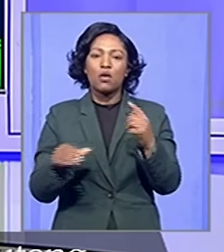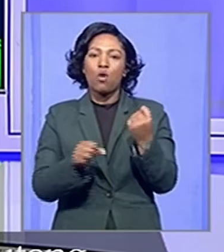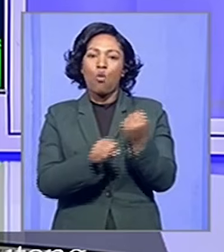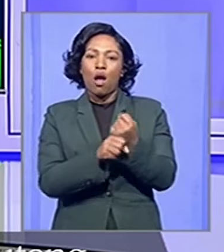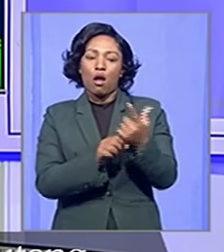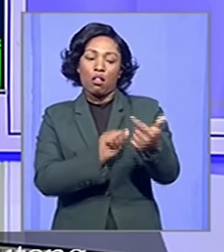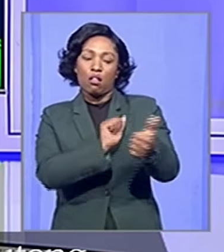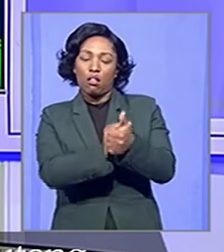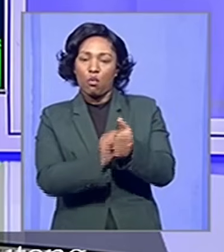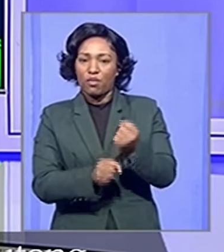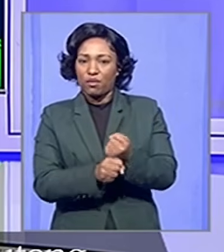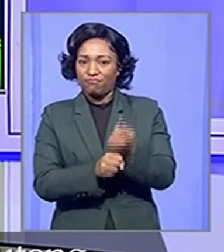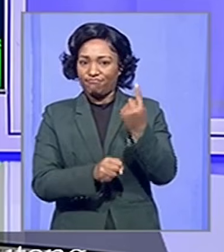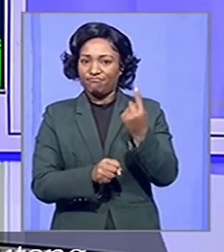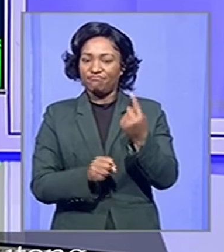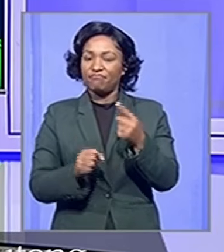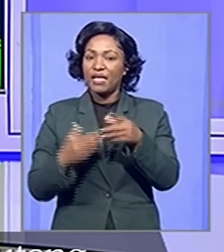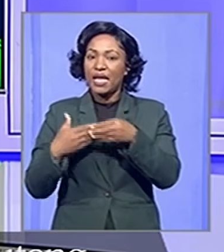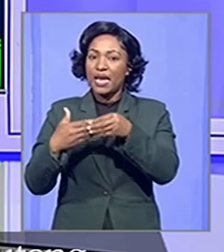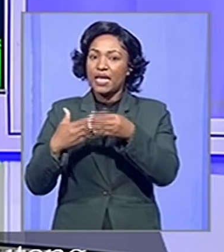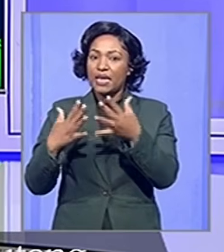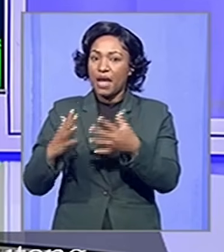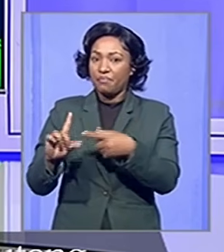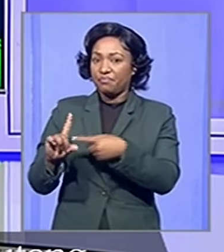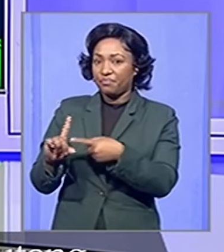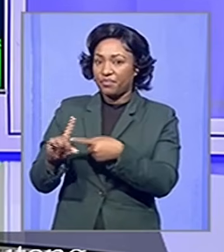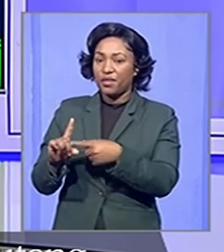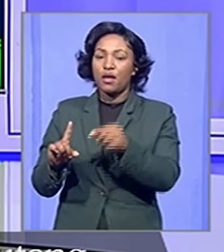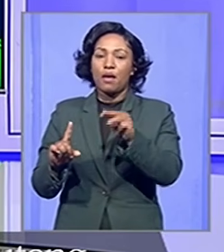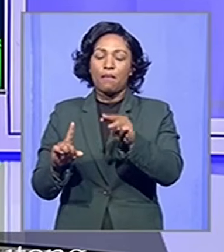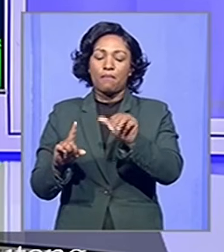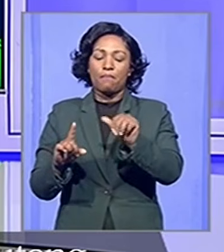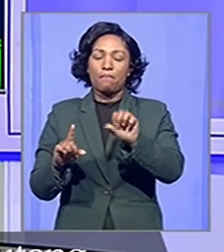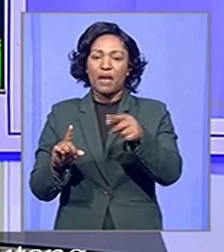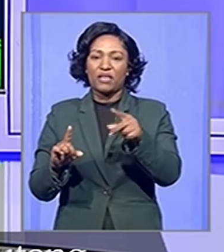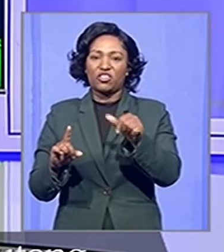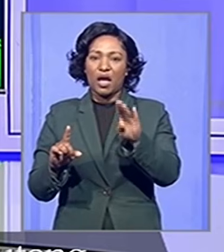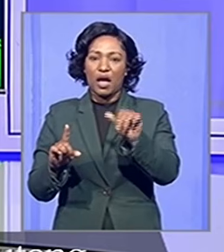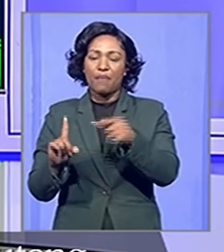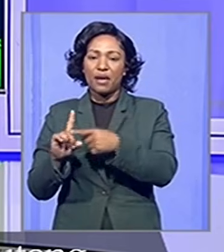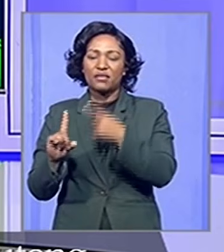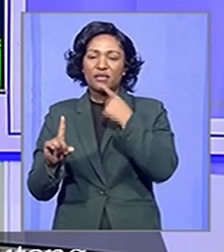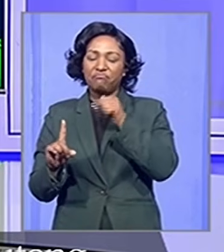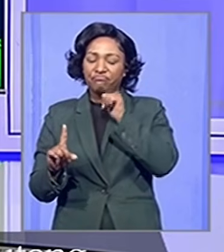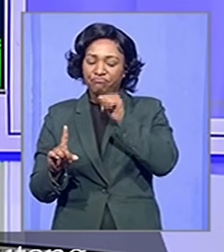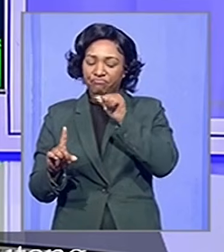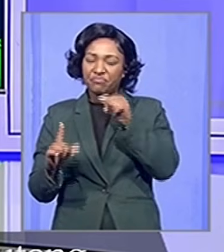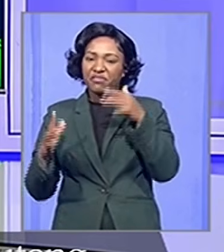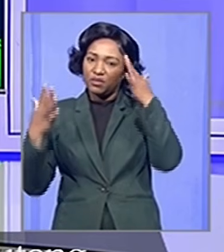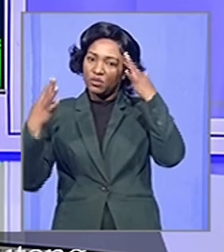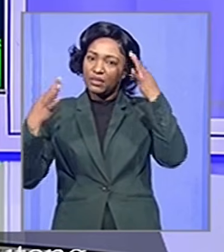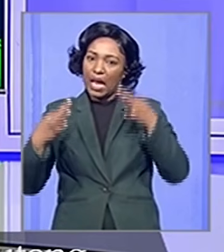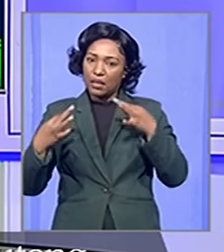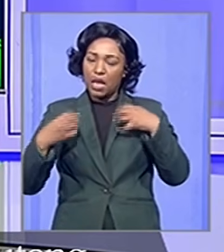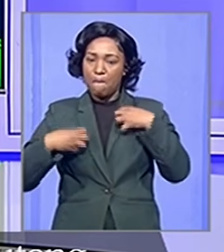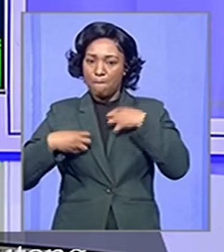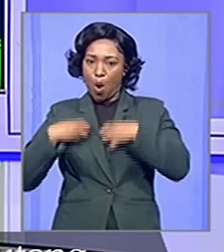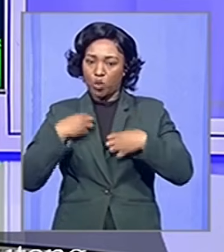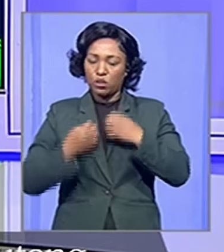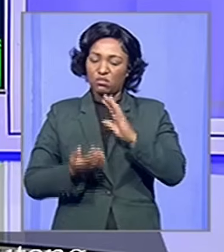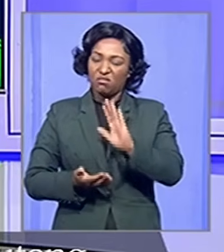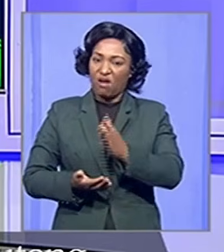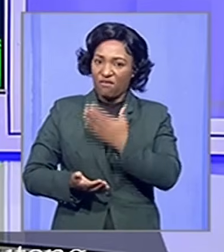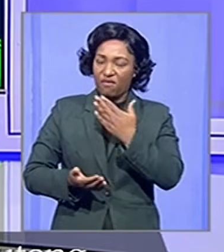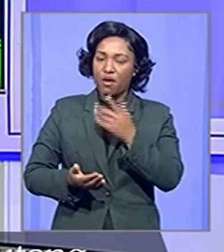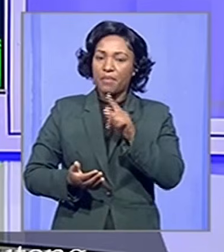Gauteng. Moetapele wa mokga ona e leng Hamena Mashaba o re ba nkile qeto ya ho senke ditaba ka maikutlo empa ba tshwarisane le ANC